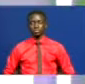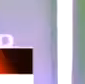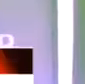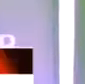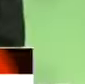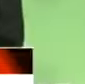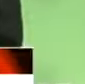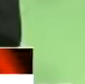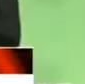ladies